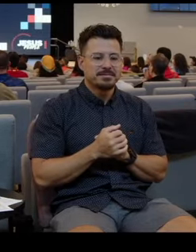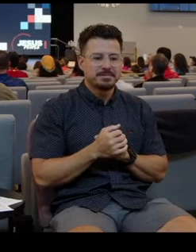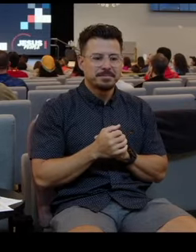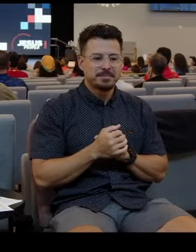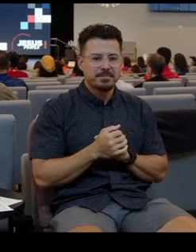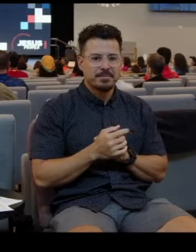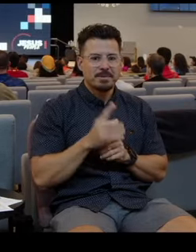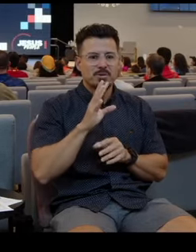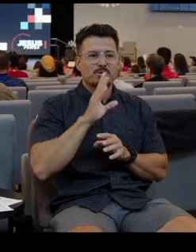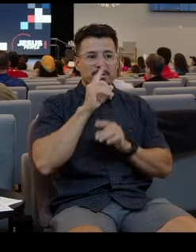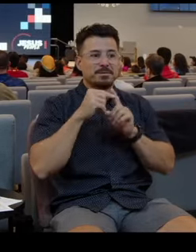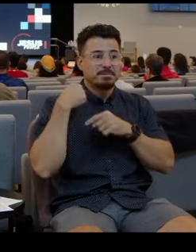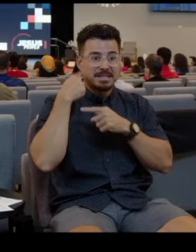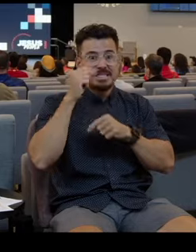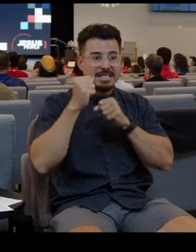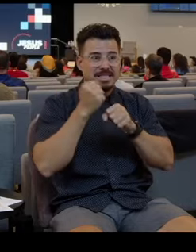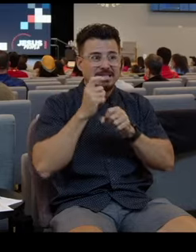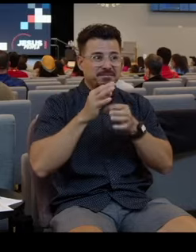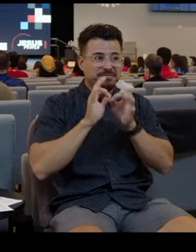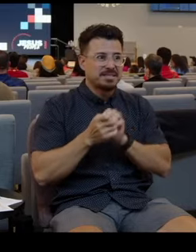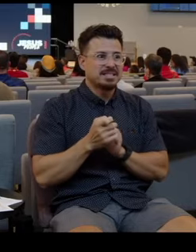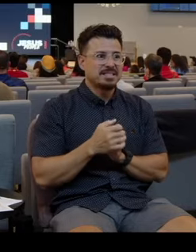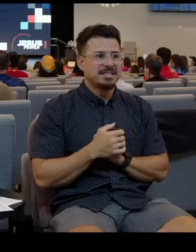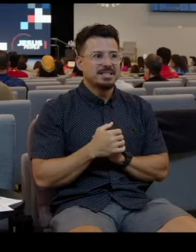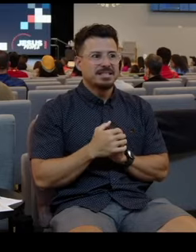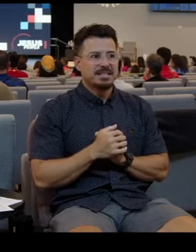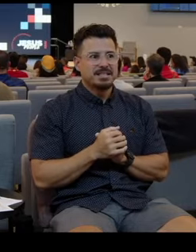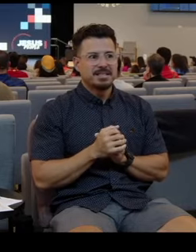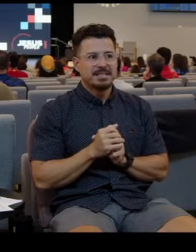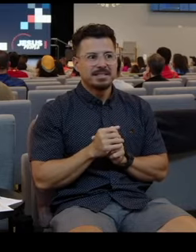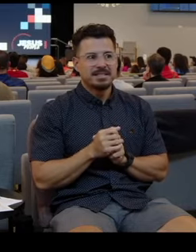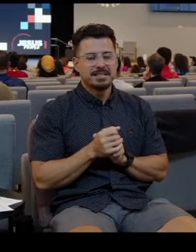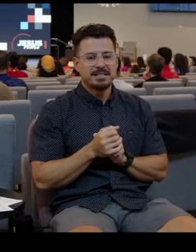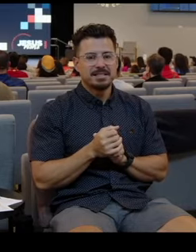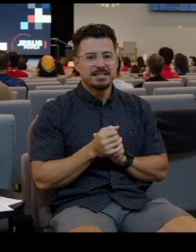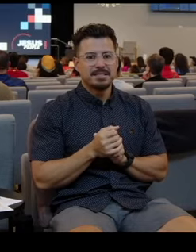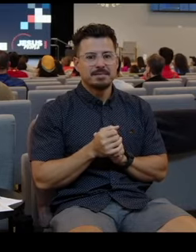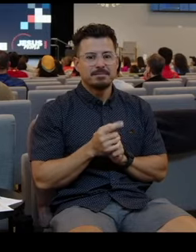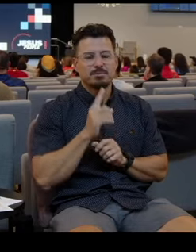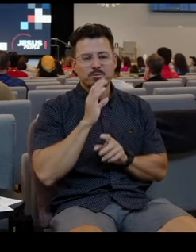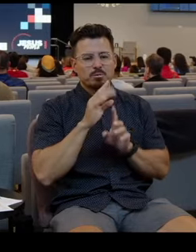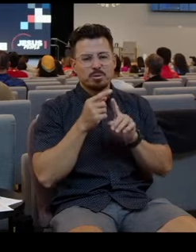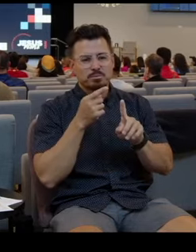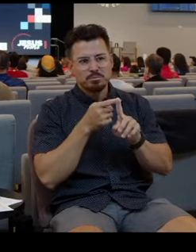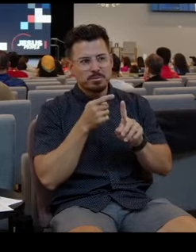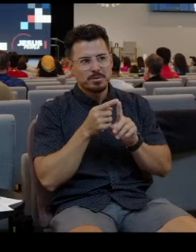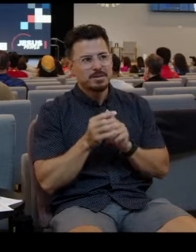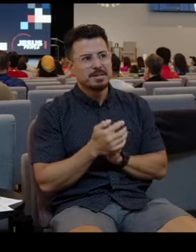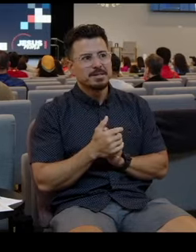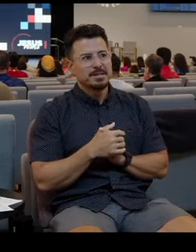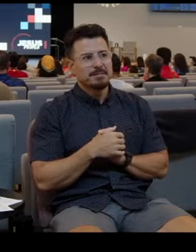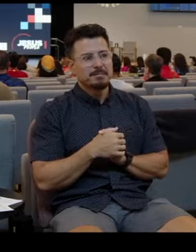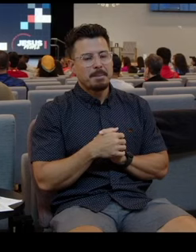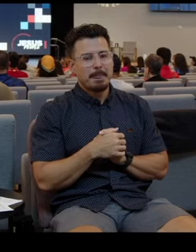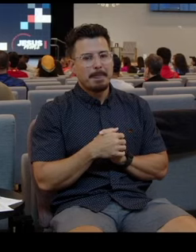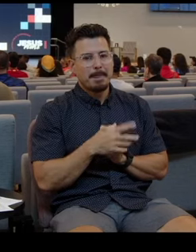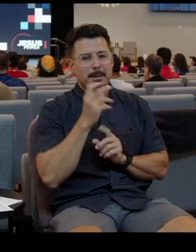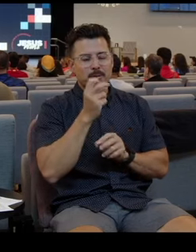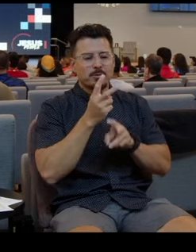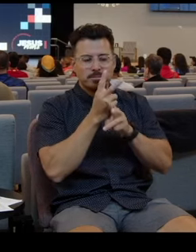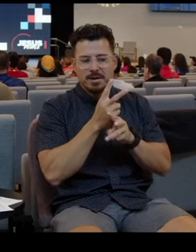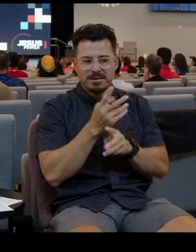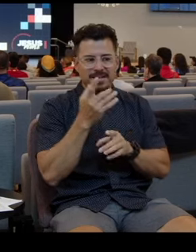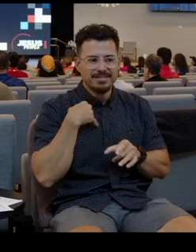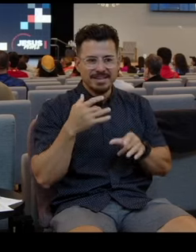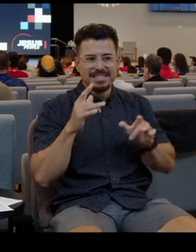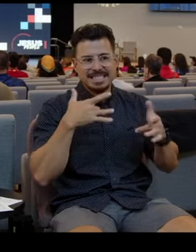over 10 years. But let me just put it this way. I want to be careful about